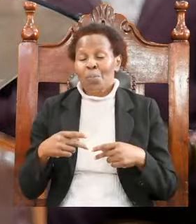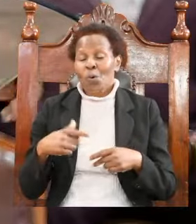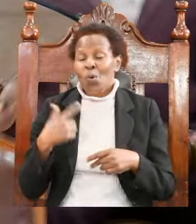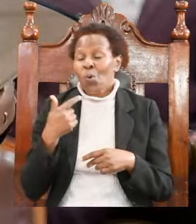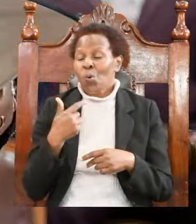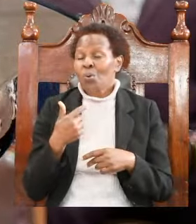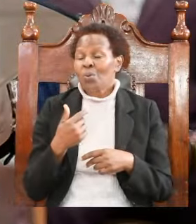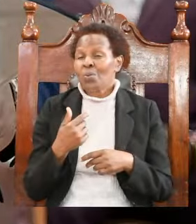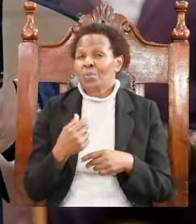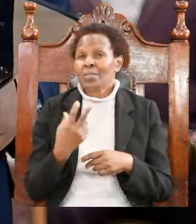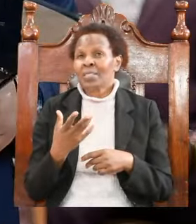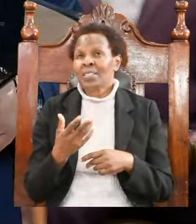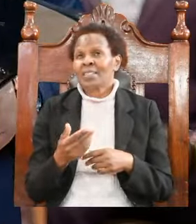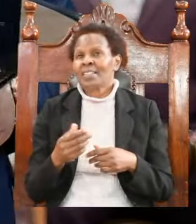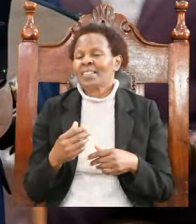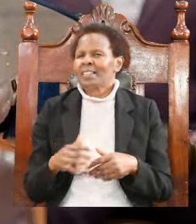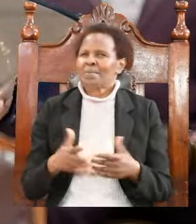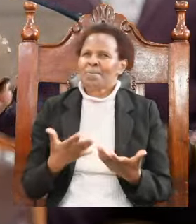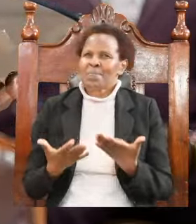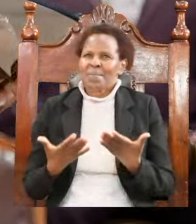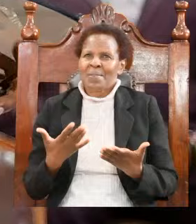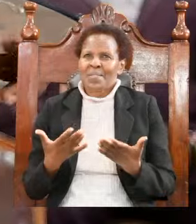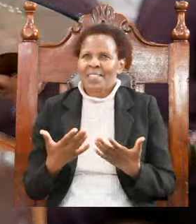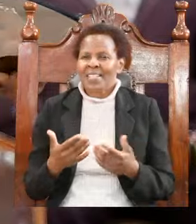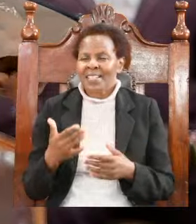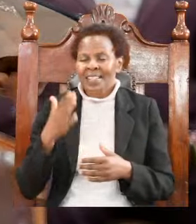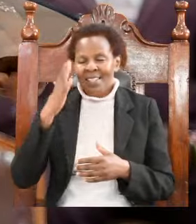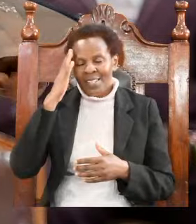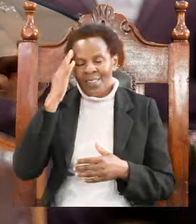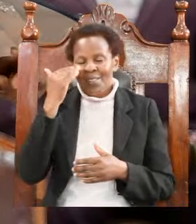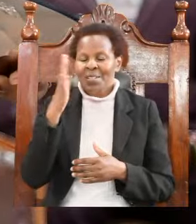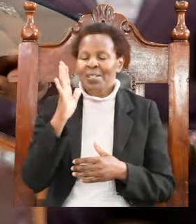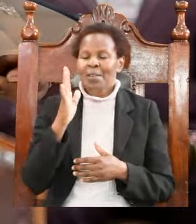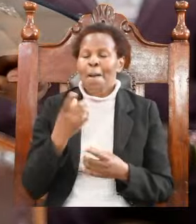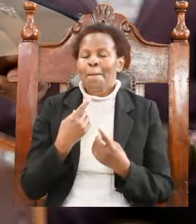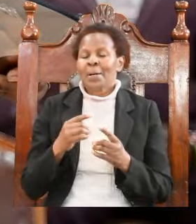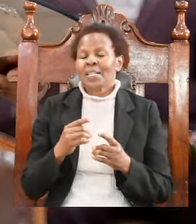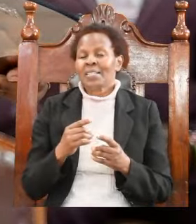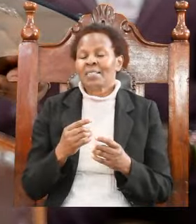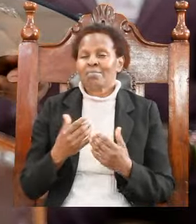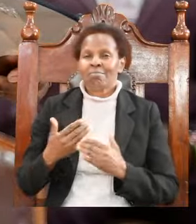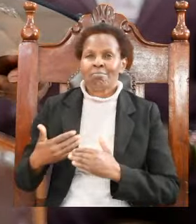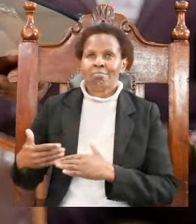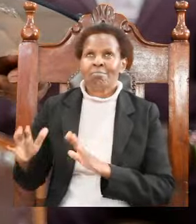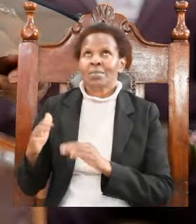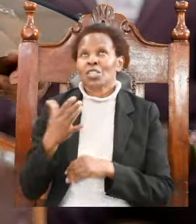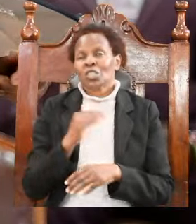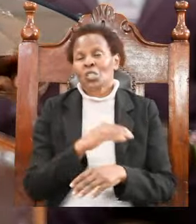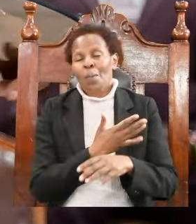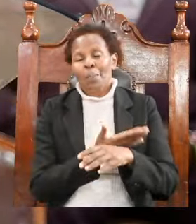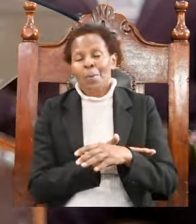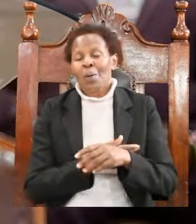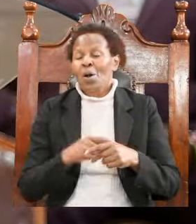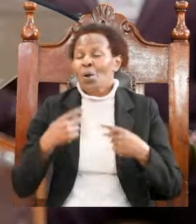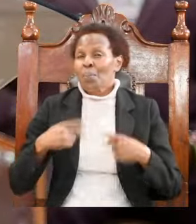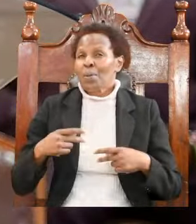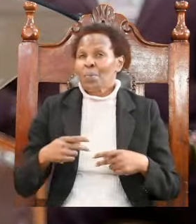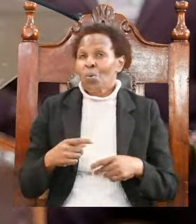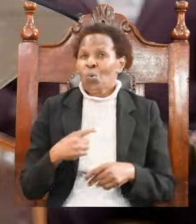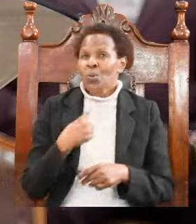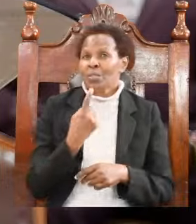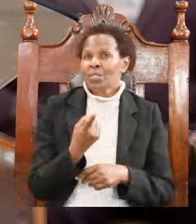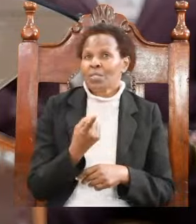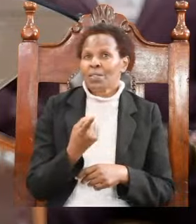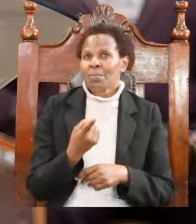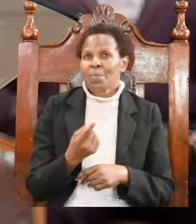appearance of godliness but denying its power. Hallelujah. People who are clean,